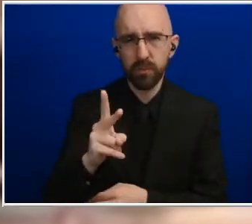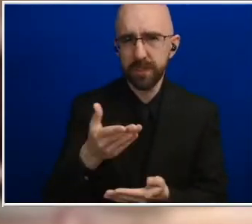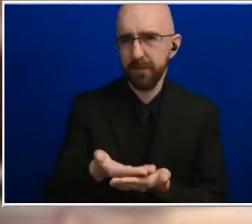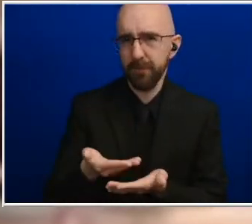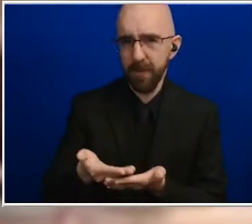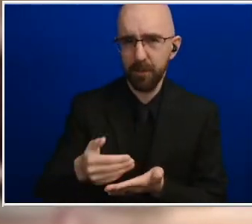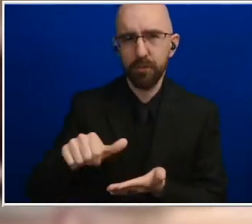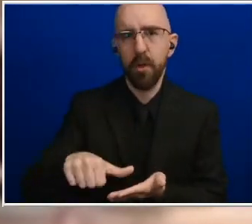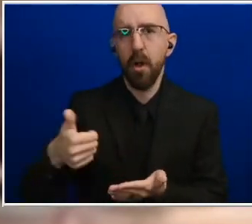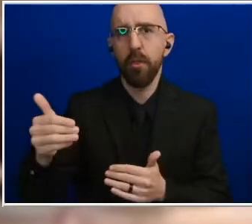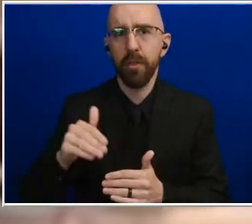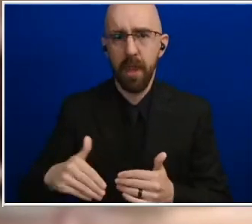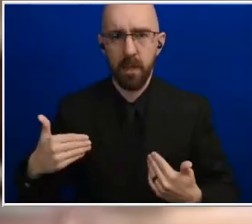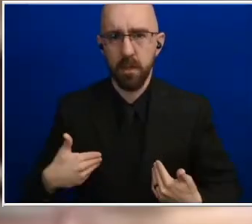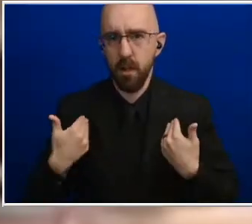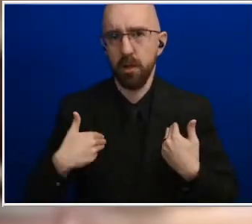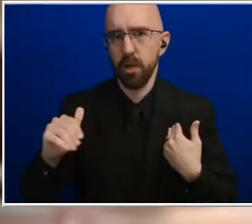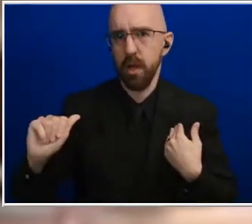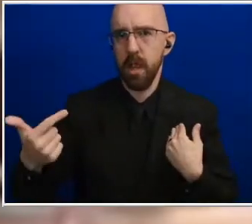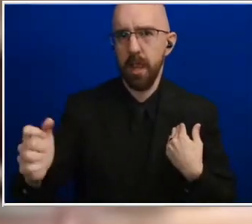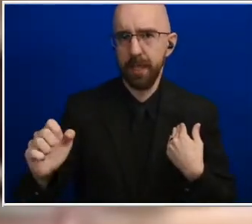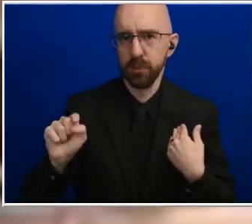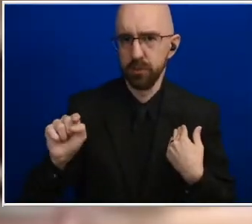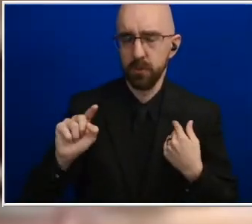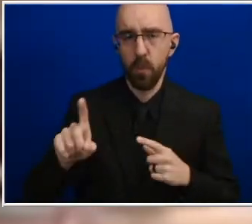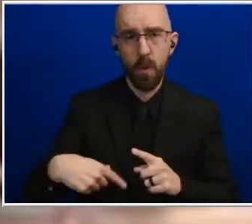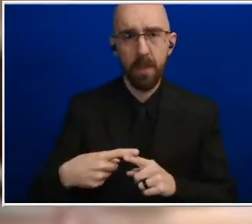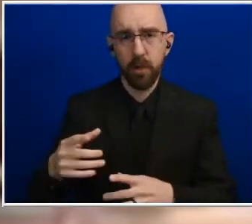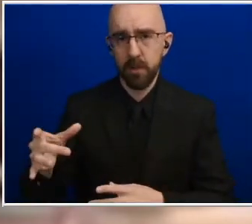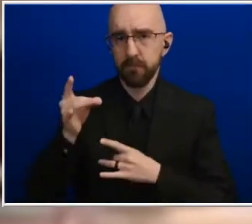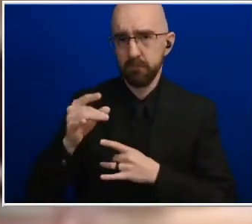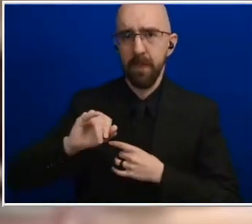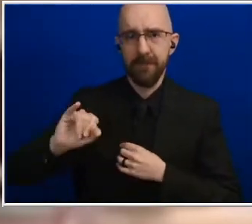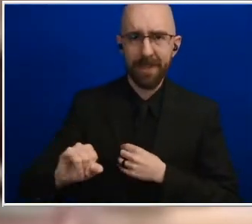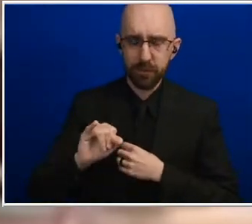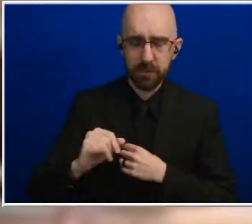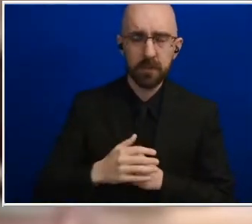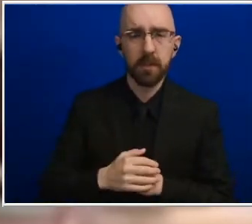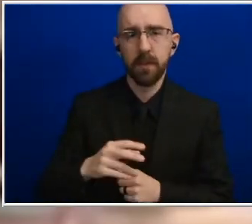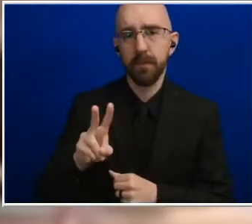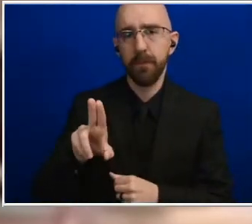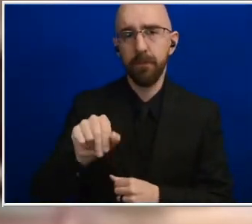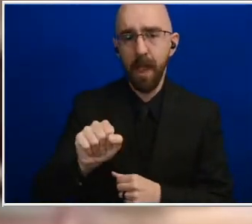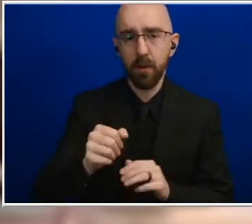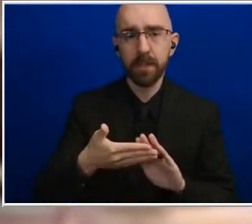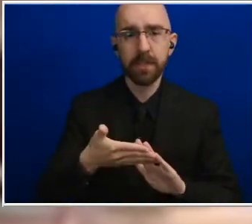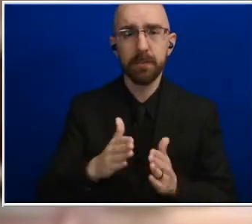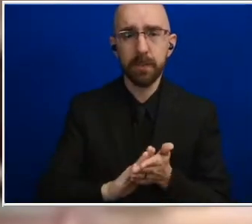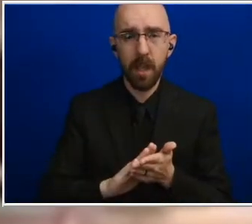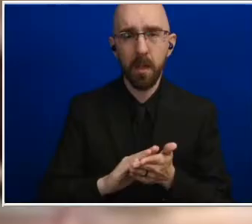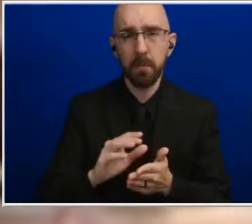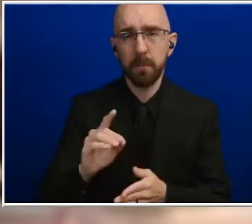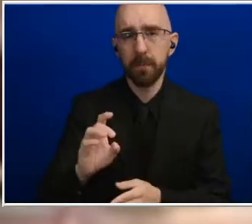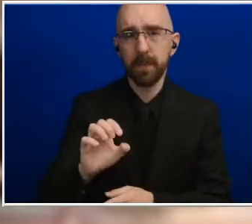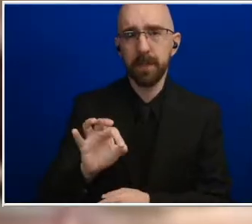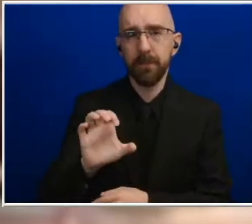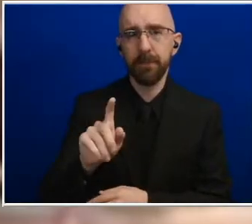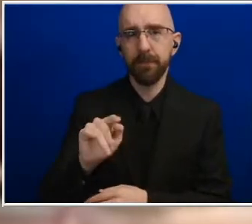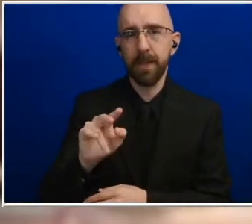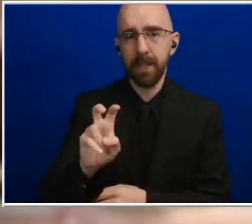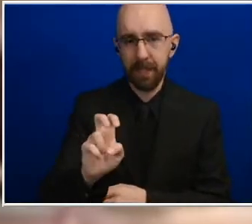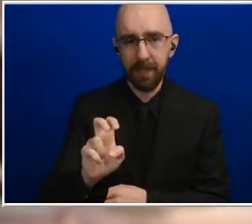than younger age when you get infected, the virus becomes defective,